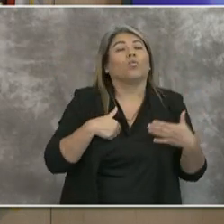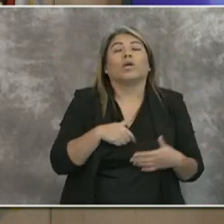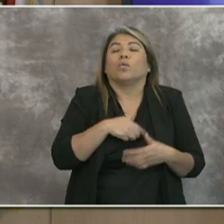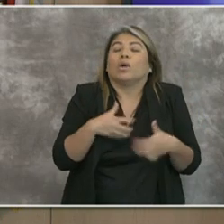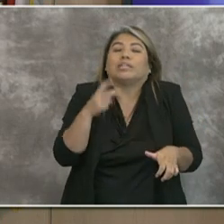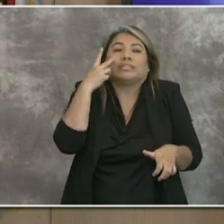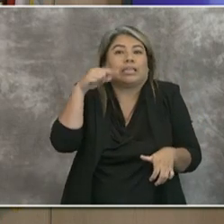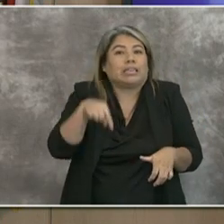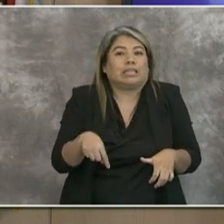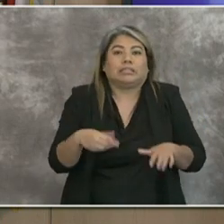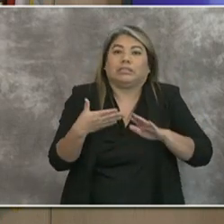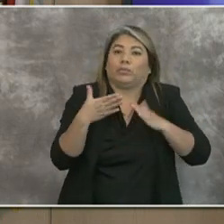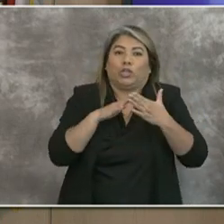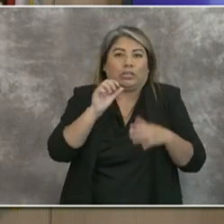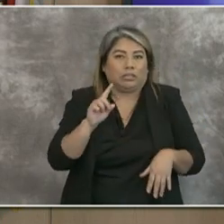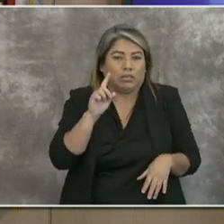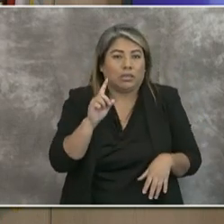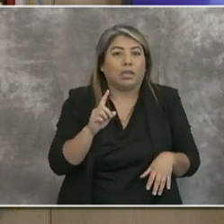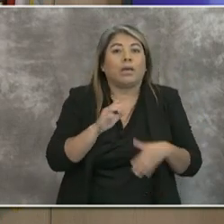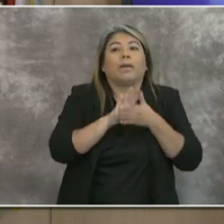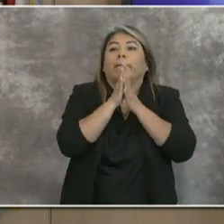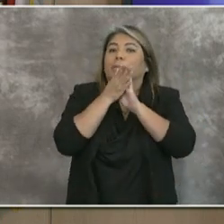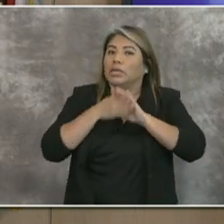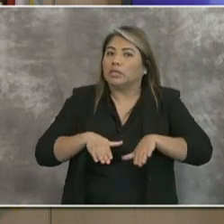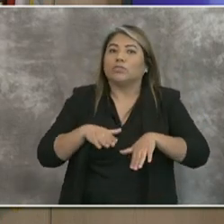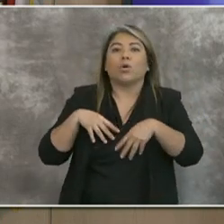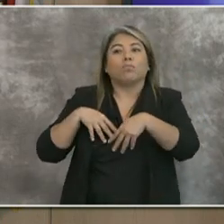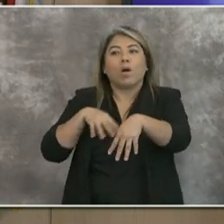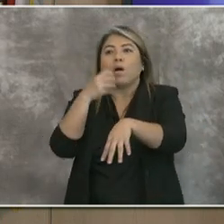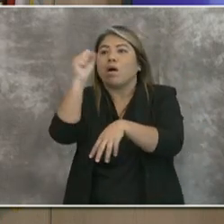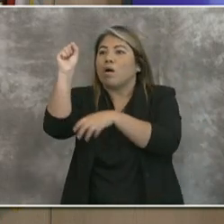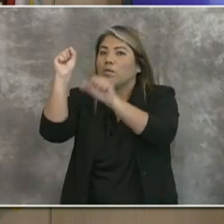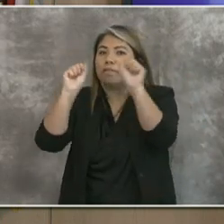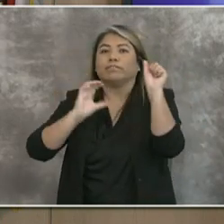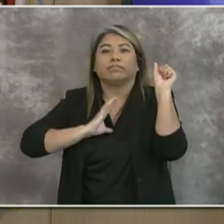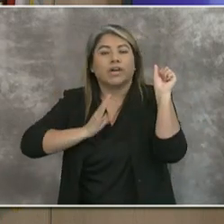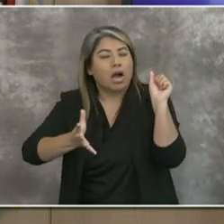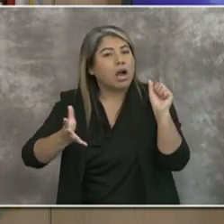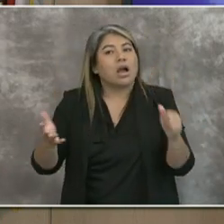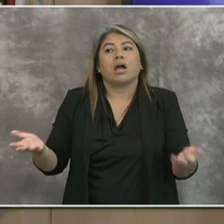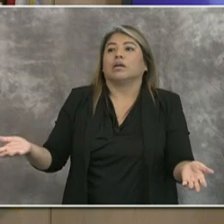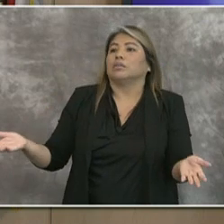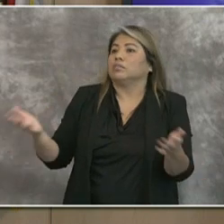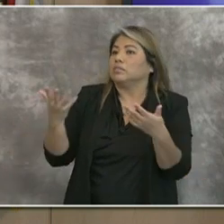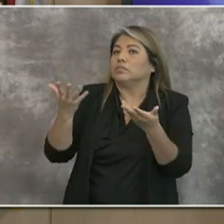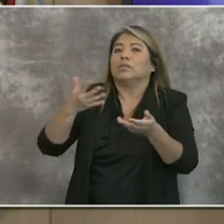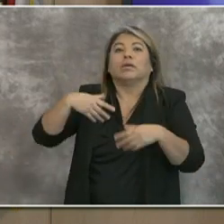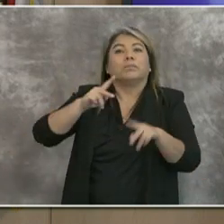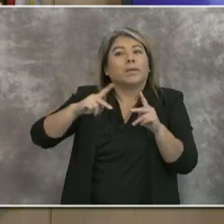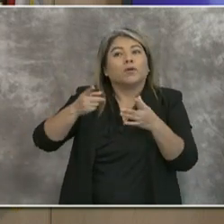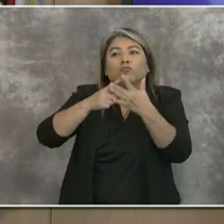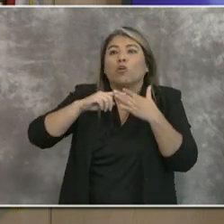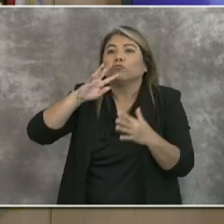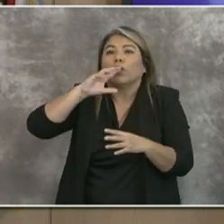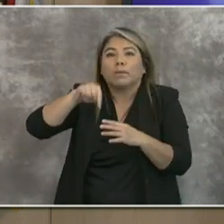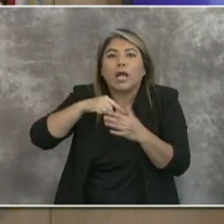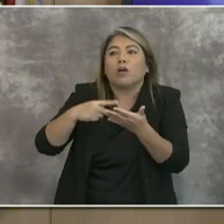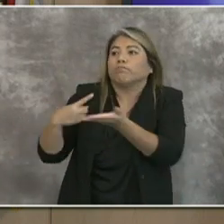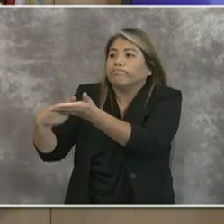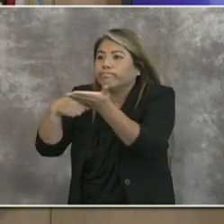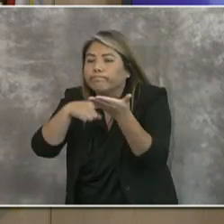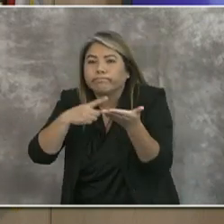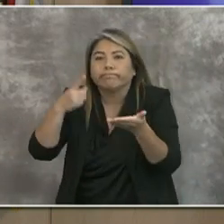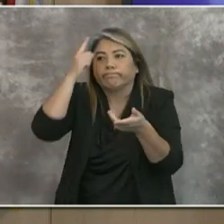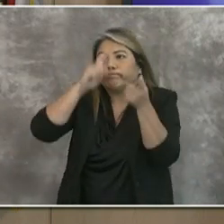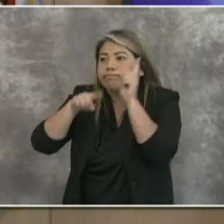this community. Peaceful protests are fine. Certainly getting people to get a good dialogue going and working together